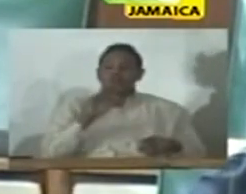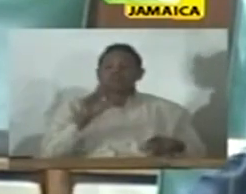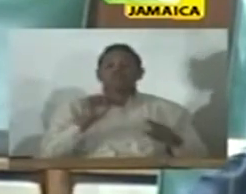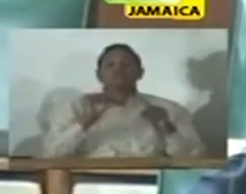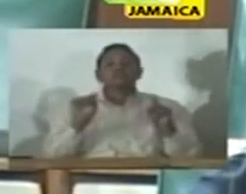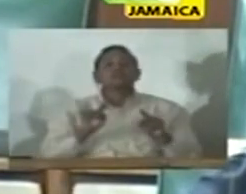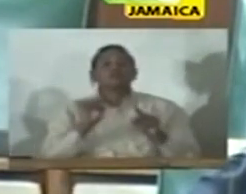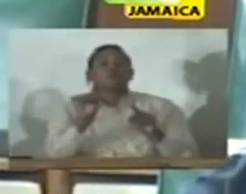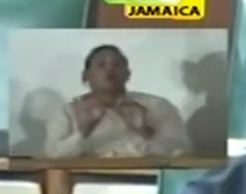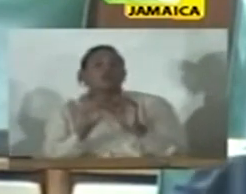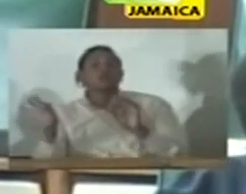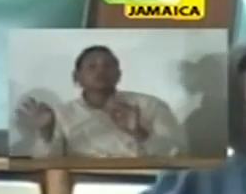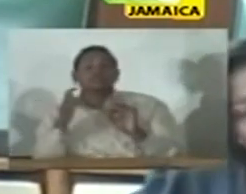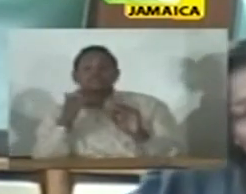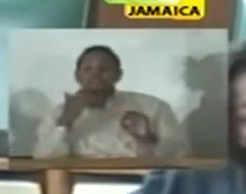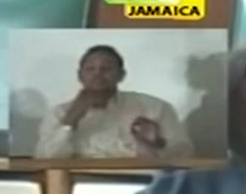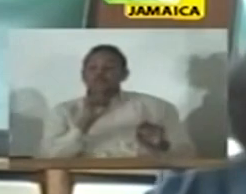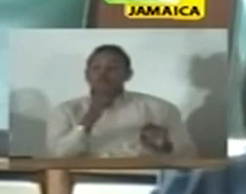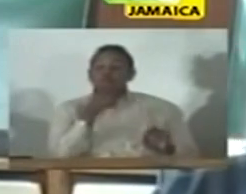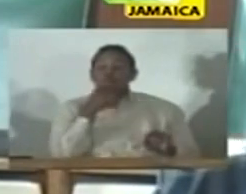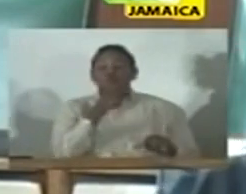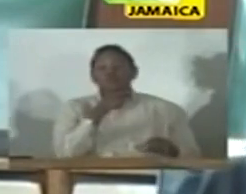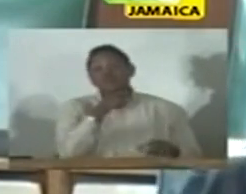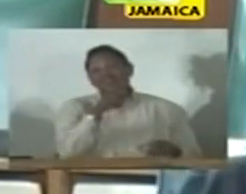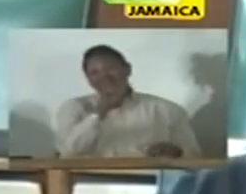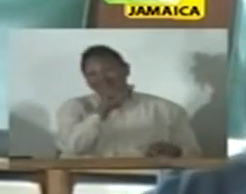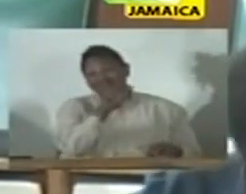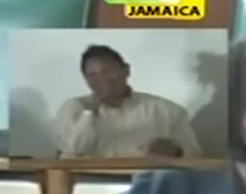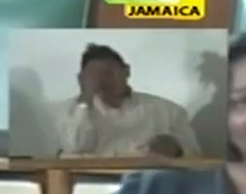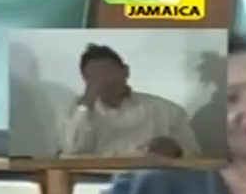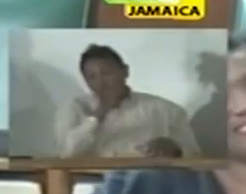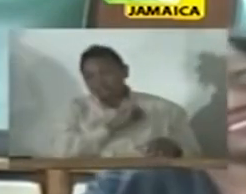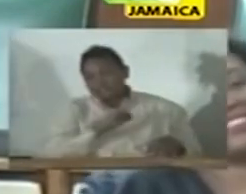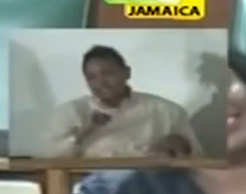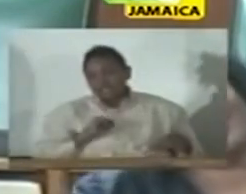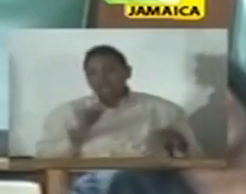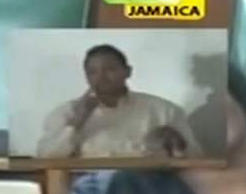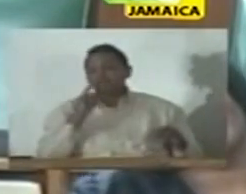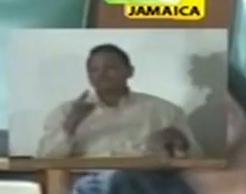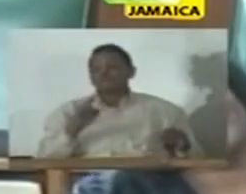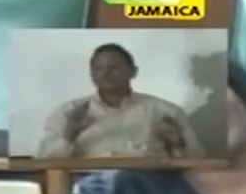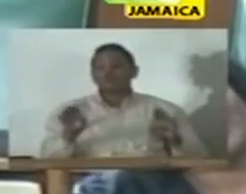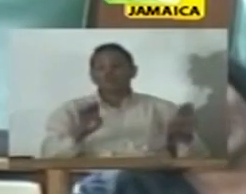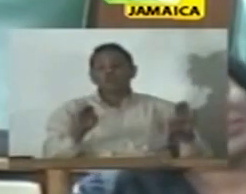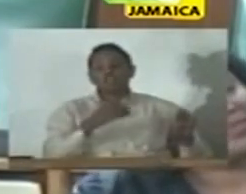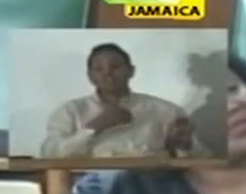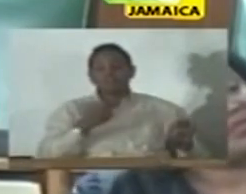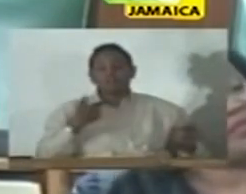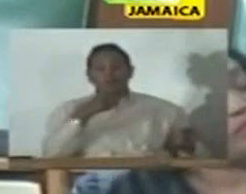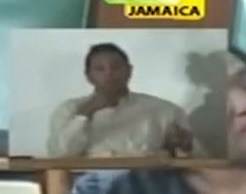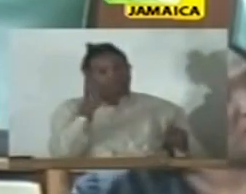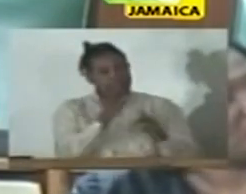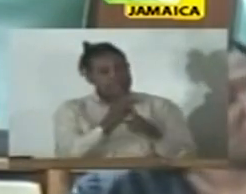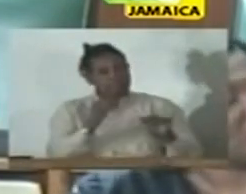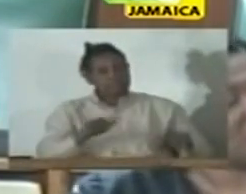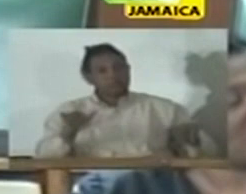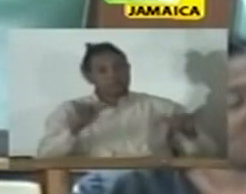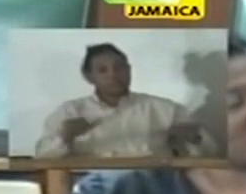43.1, where you have called the attention of the Senate to the conduct of a member who persists